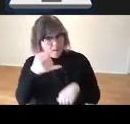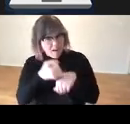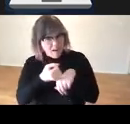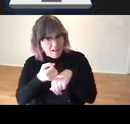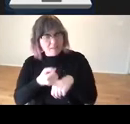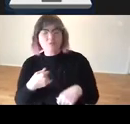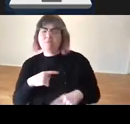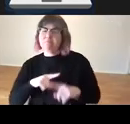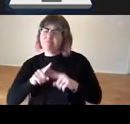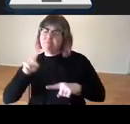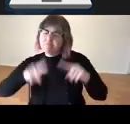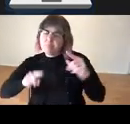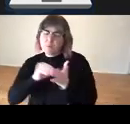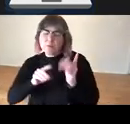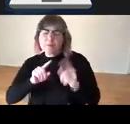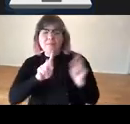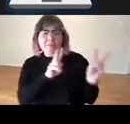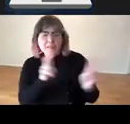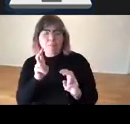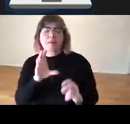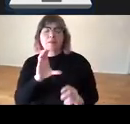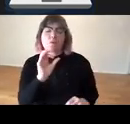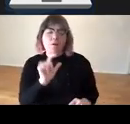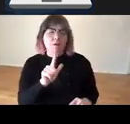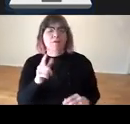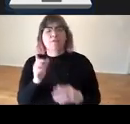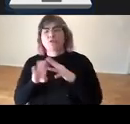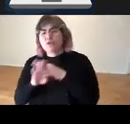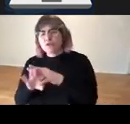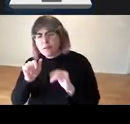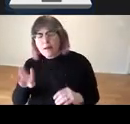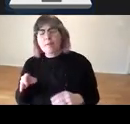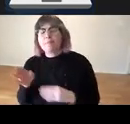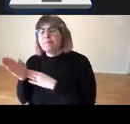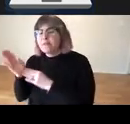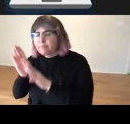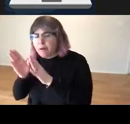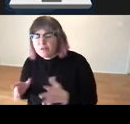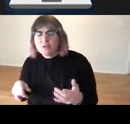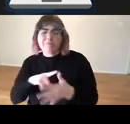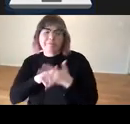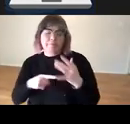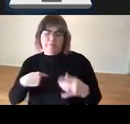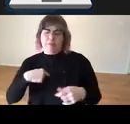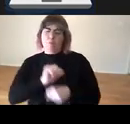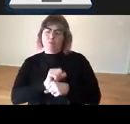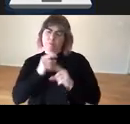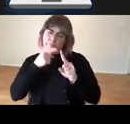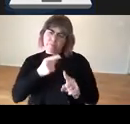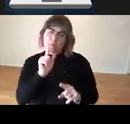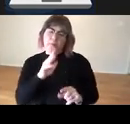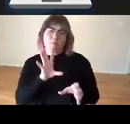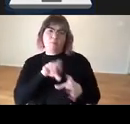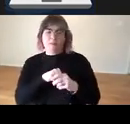that are working on different topics, such as coral. We have a shark lab, we have fish biologists. And so I'm working on just one lab within this